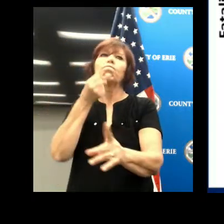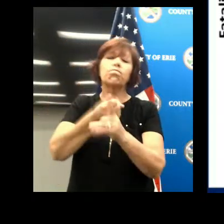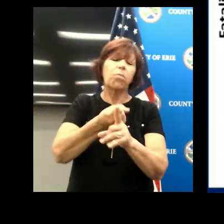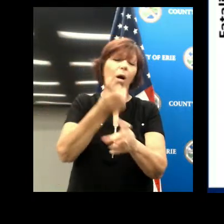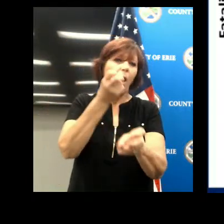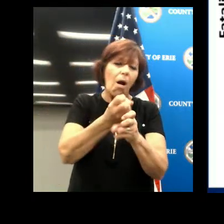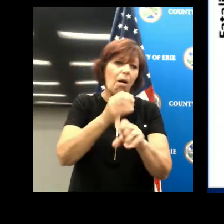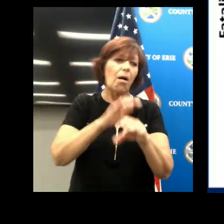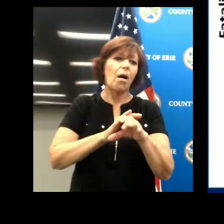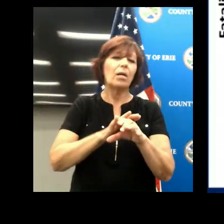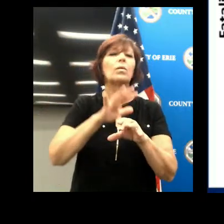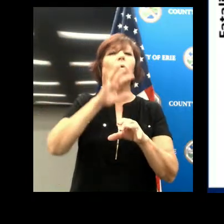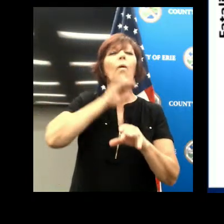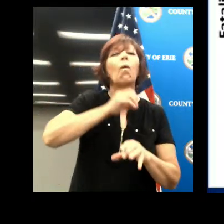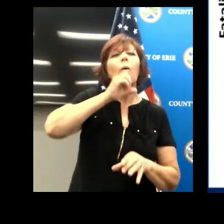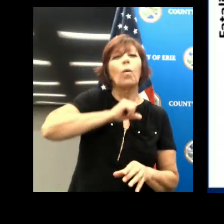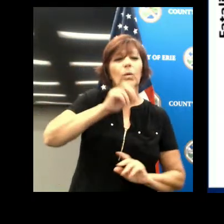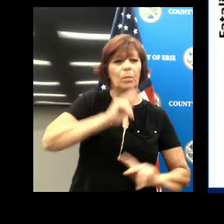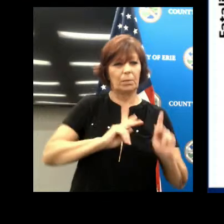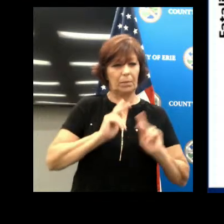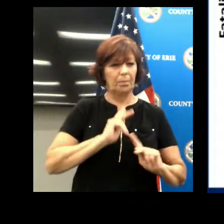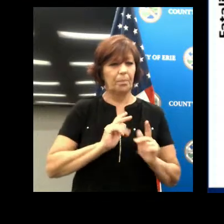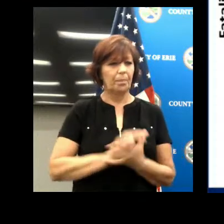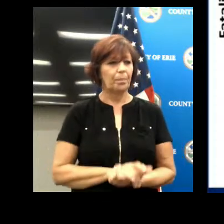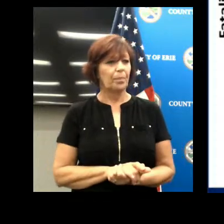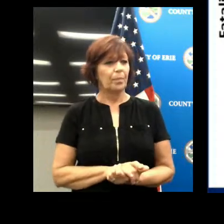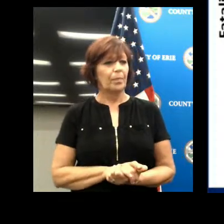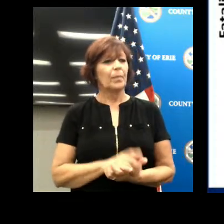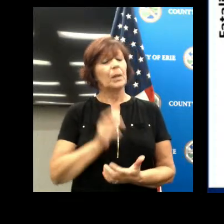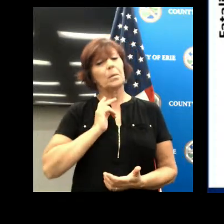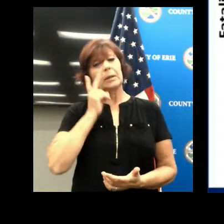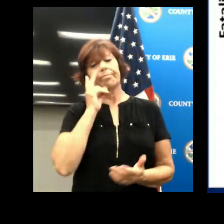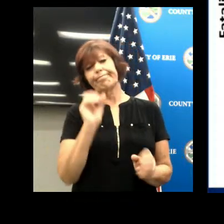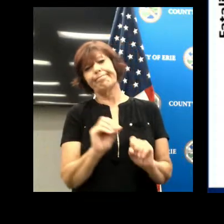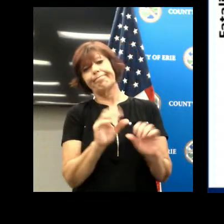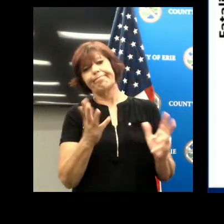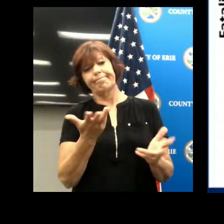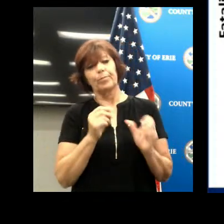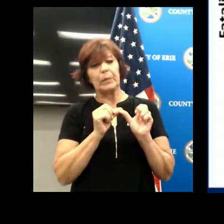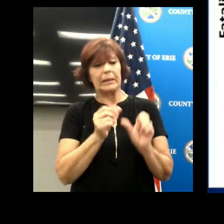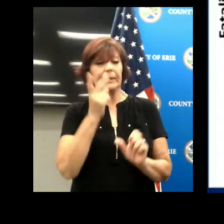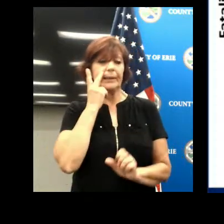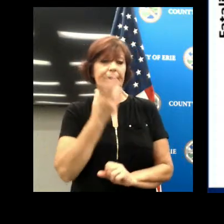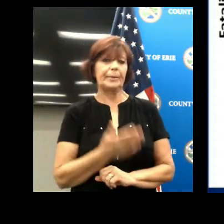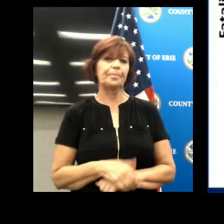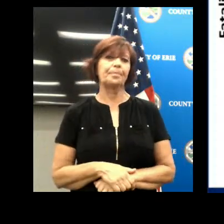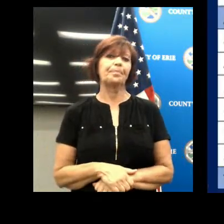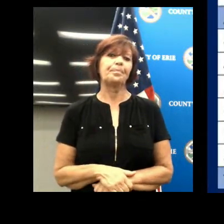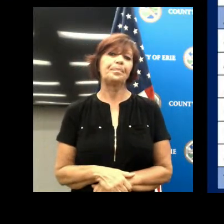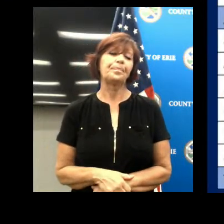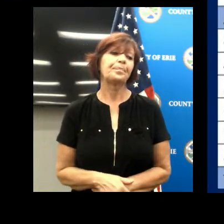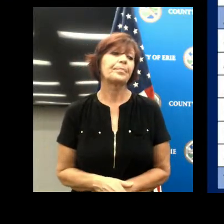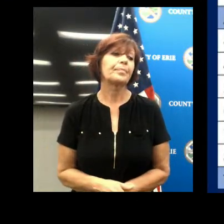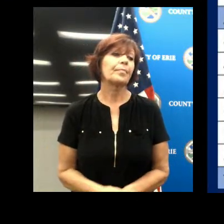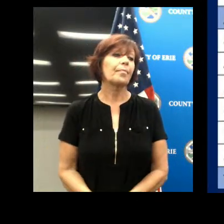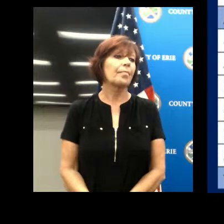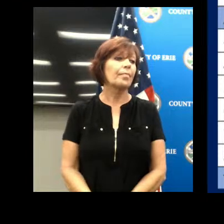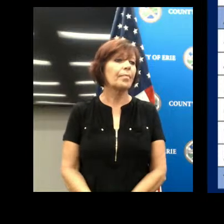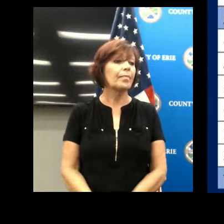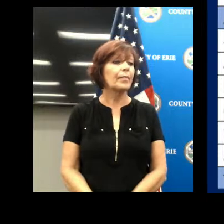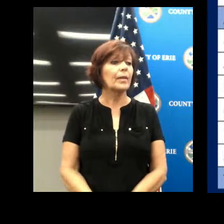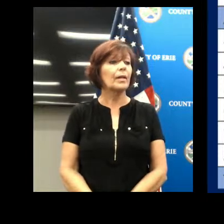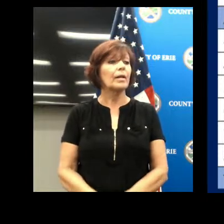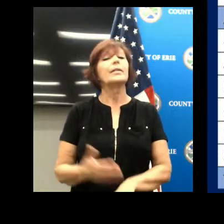those that were of advanced age. And we see that and continue to see that here in Erie County.